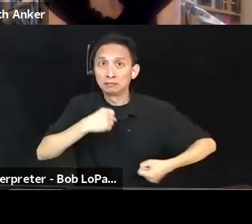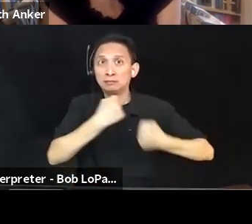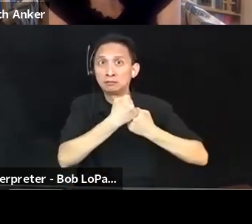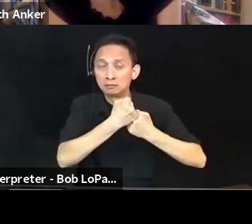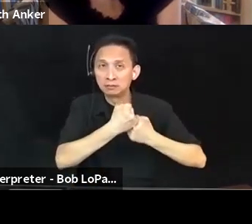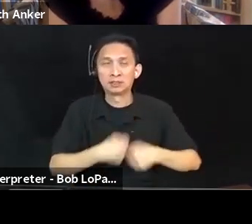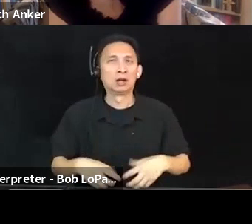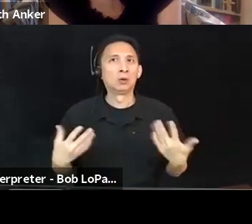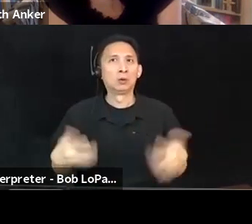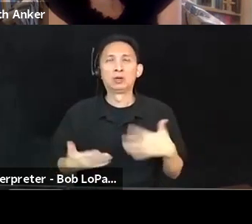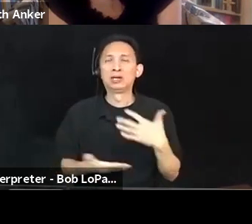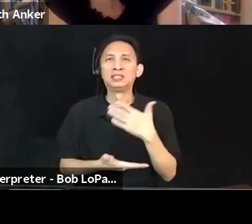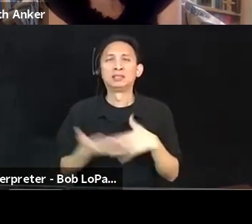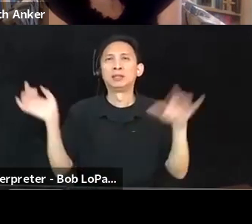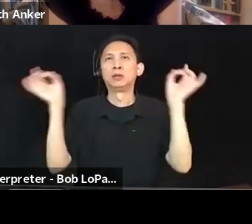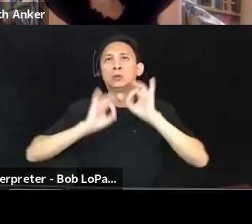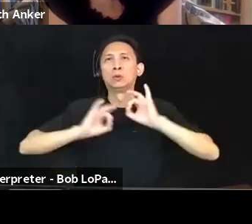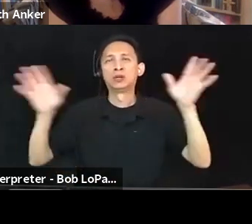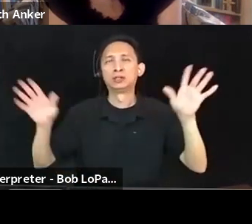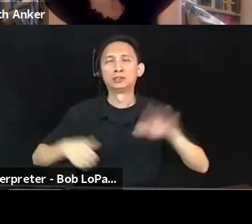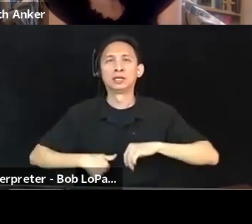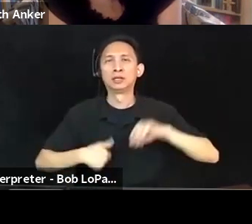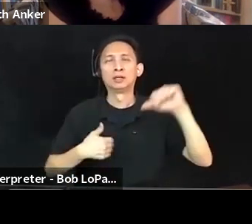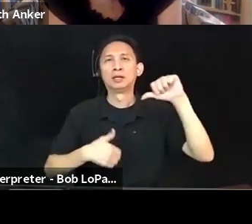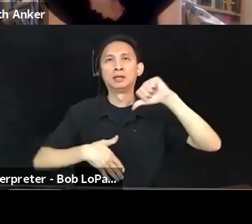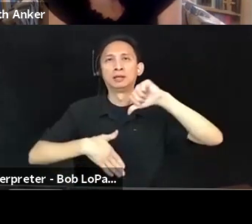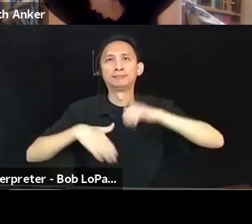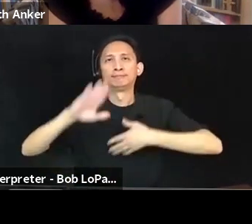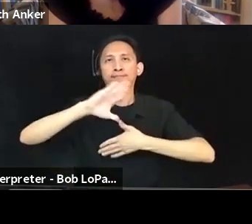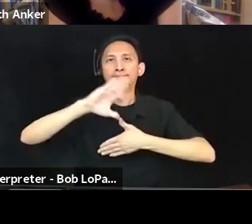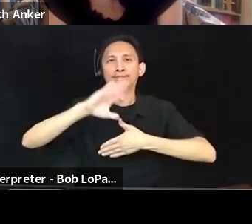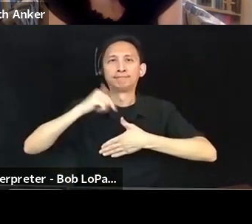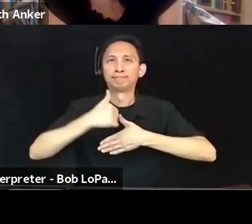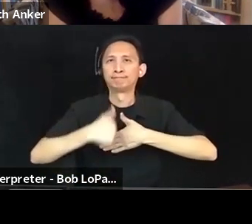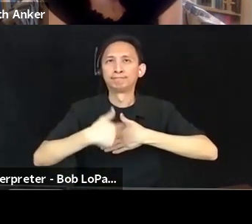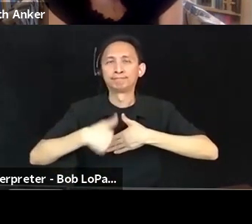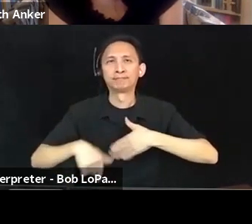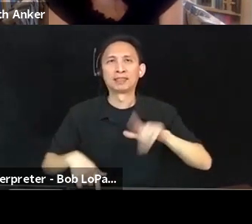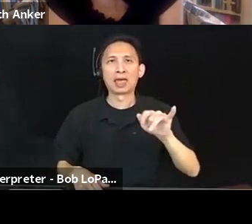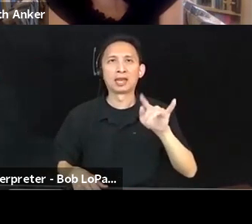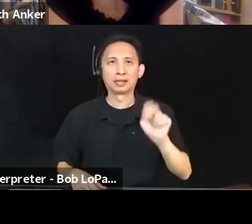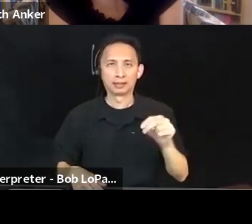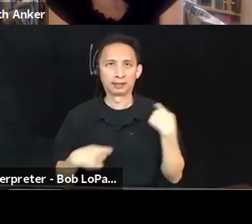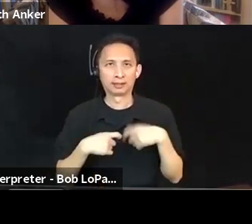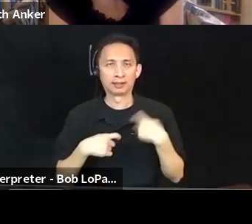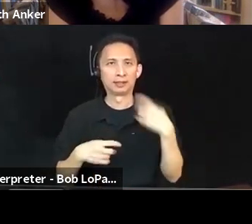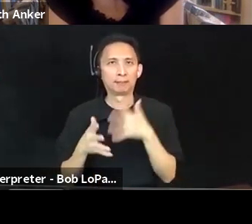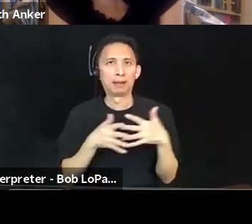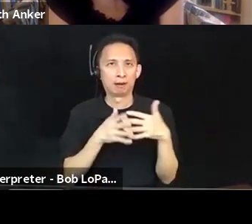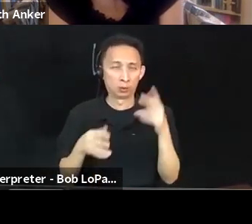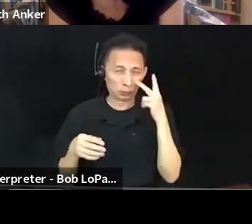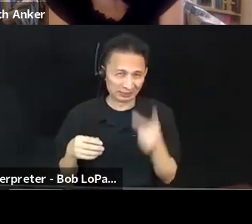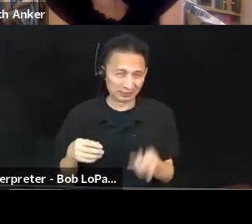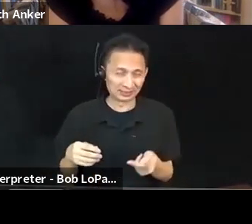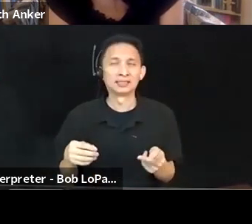most brutal, terrifying civil wars through Latin America in the 60s, 70s, 1980s, there was never the outright obliteration